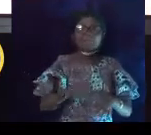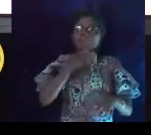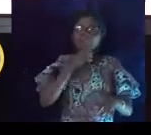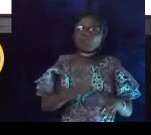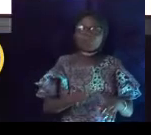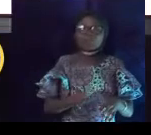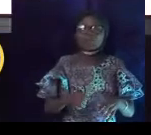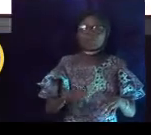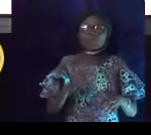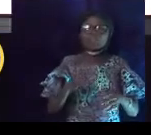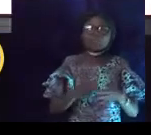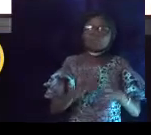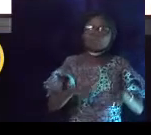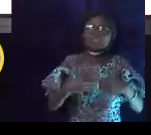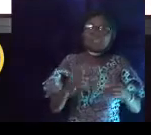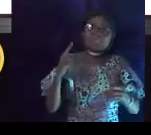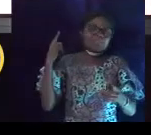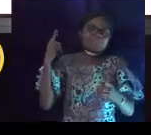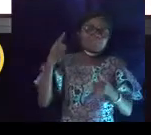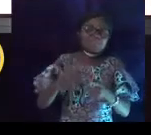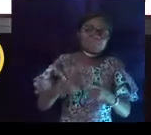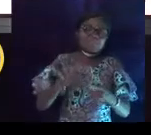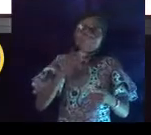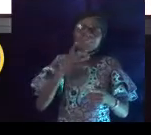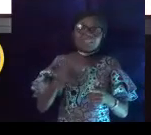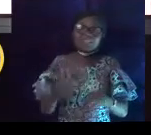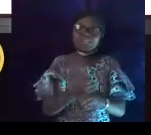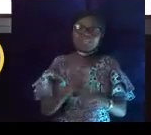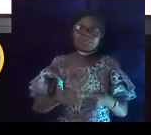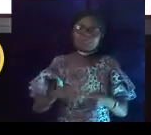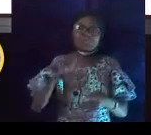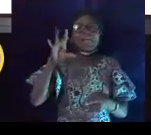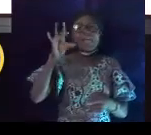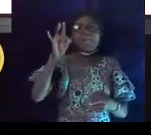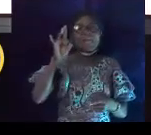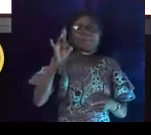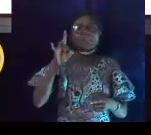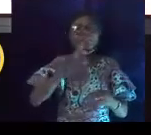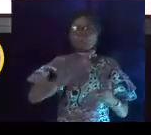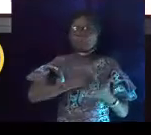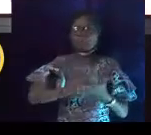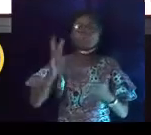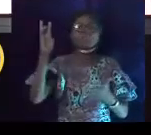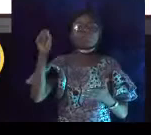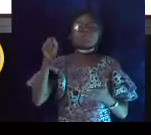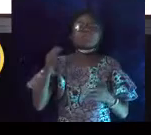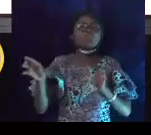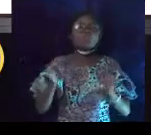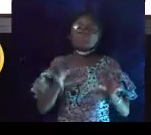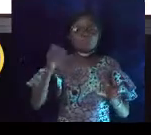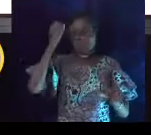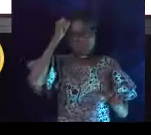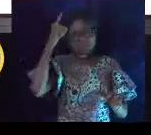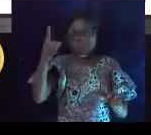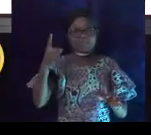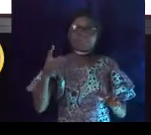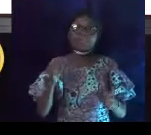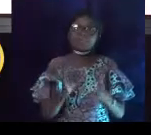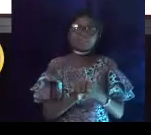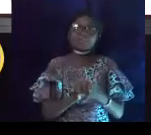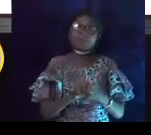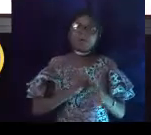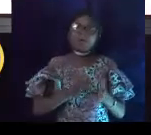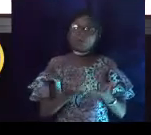early stage of life. A day old chick will be given chicks mash till it gets to 8 weeks. Do